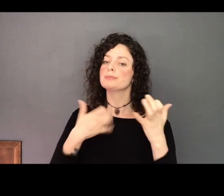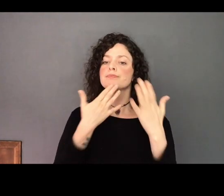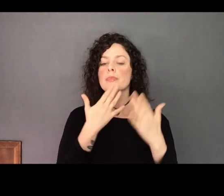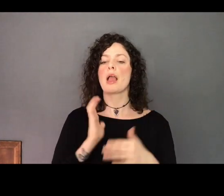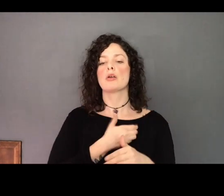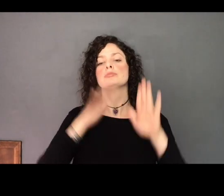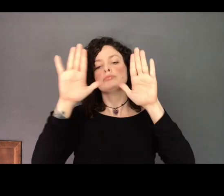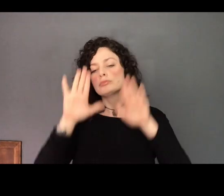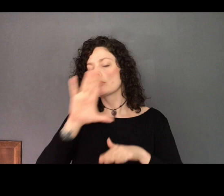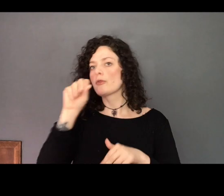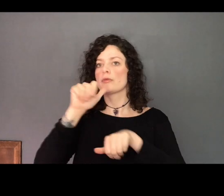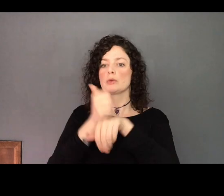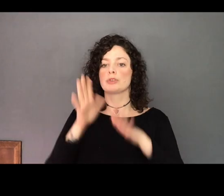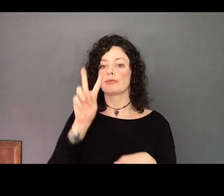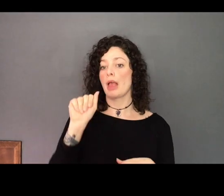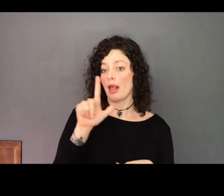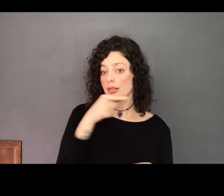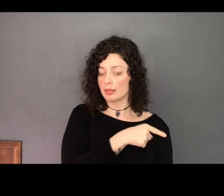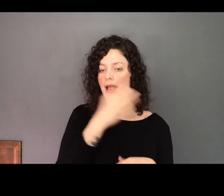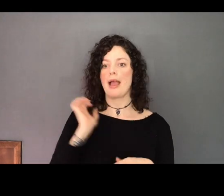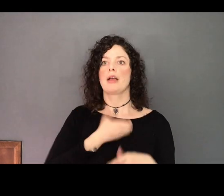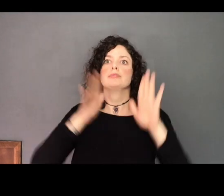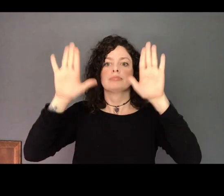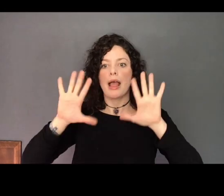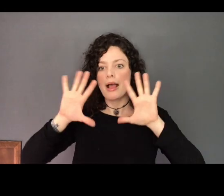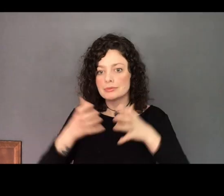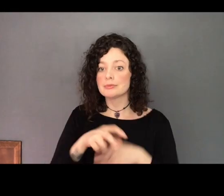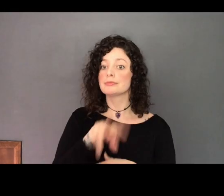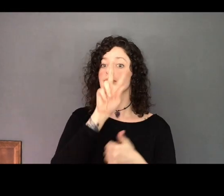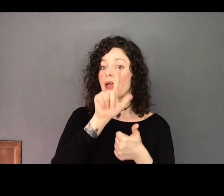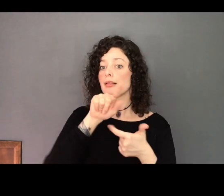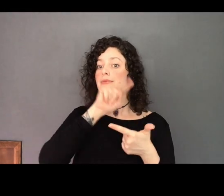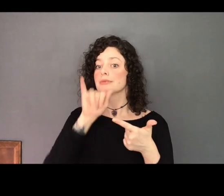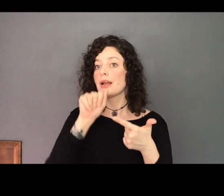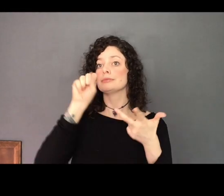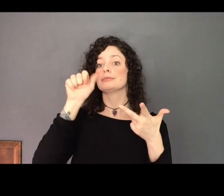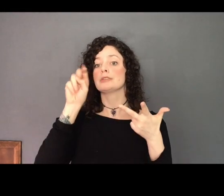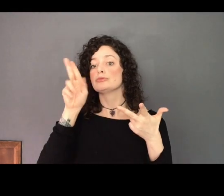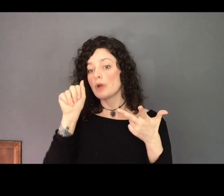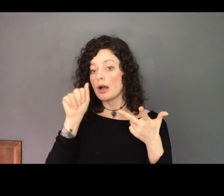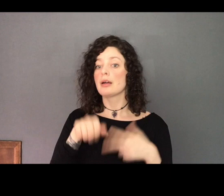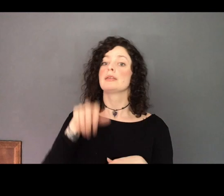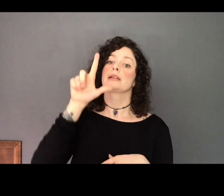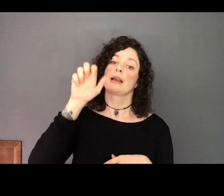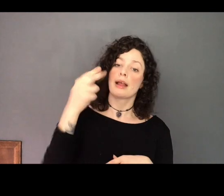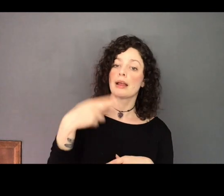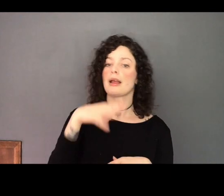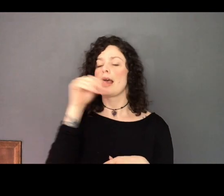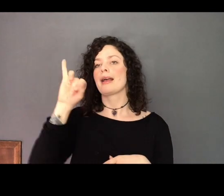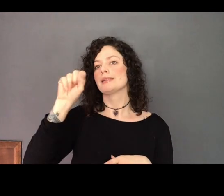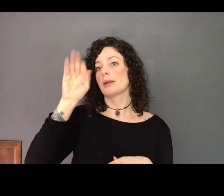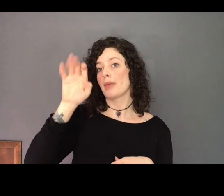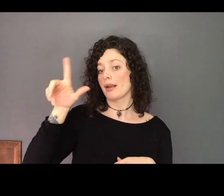our incredible co-founder Valerie Mandl, as well as our amazing cast, Val, Zia Halawa, Sandra Mood, Leah Ackland, and